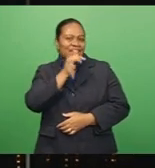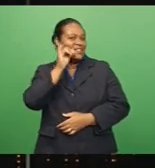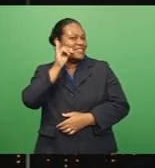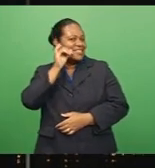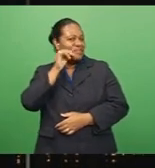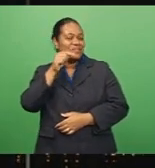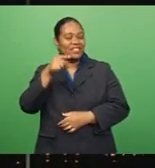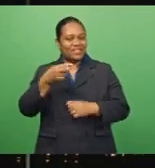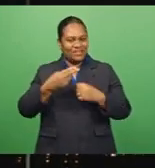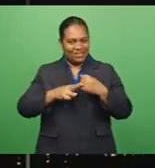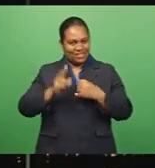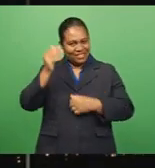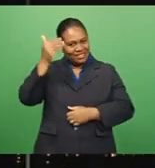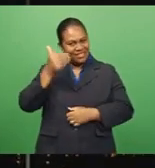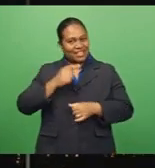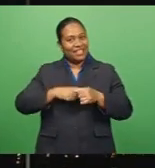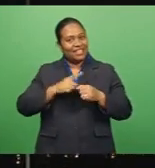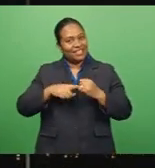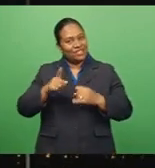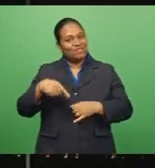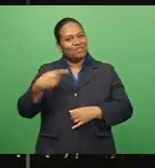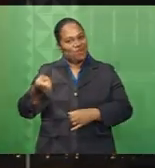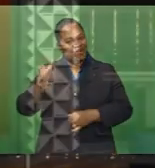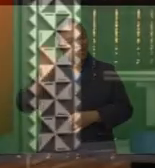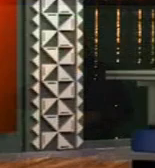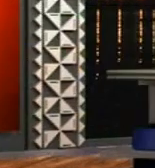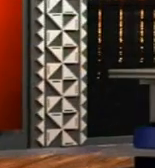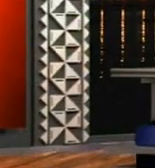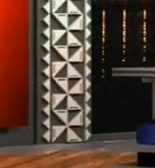That's your news for this evening. Until tomorrow, Wadumanda.